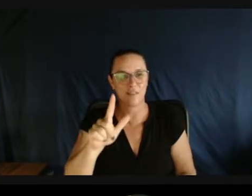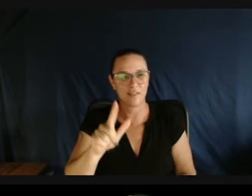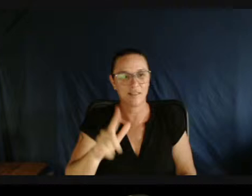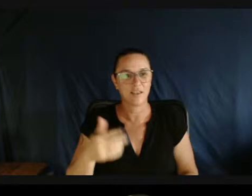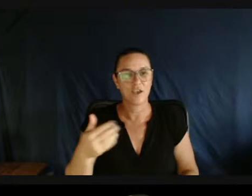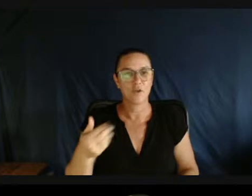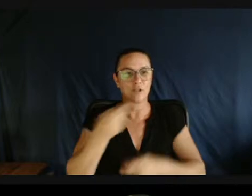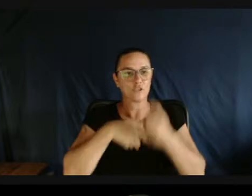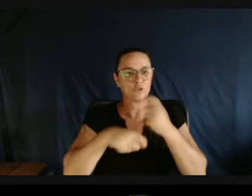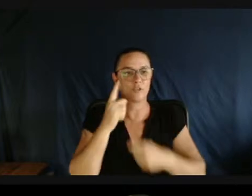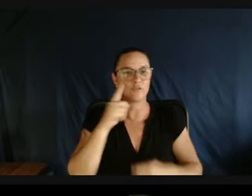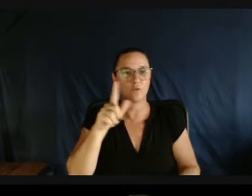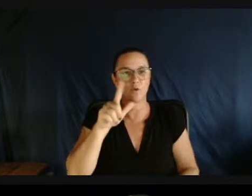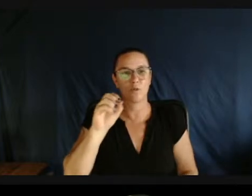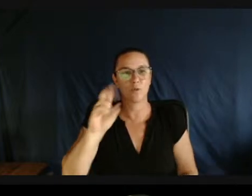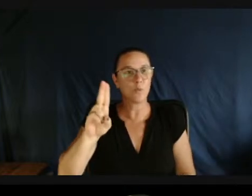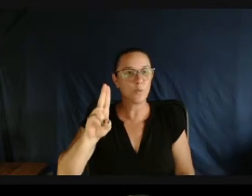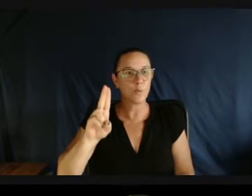up in here.